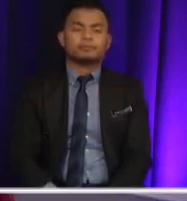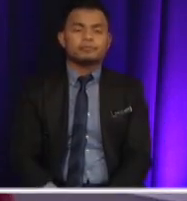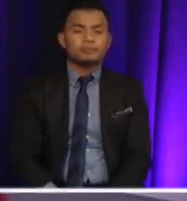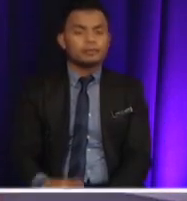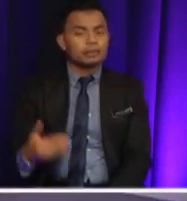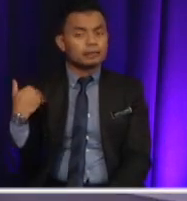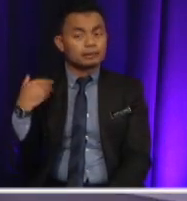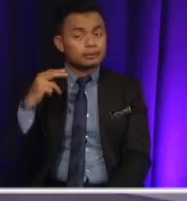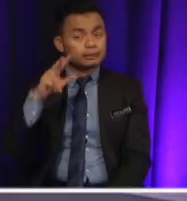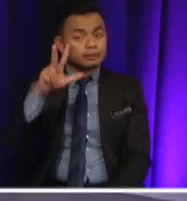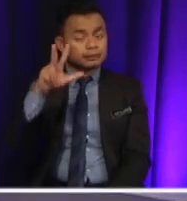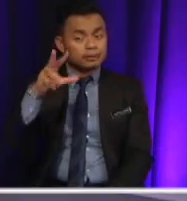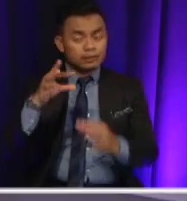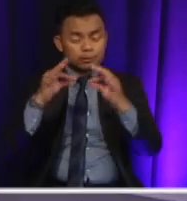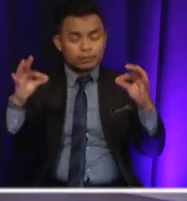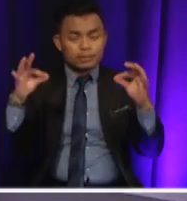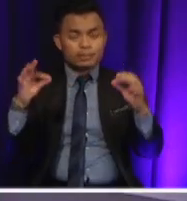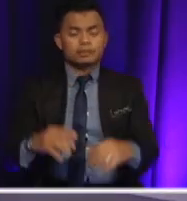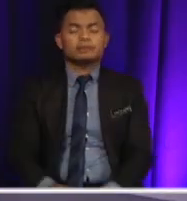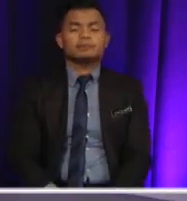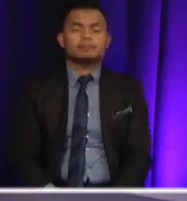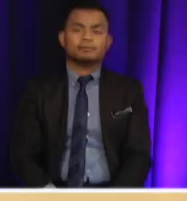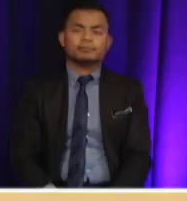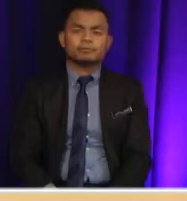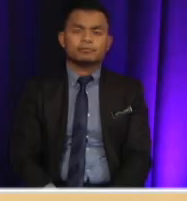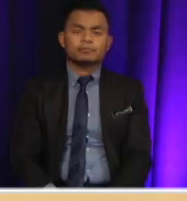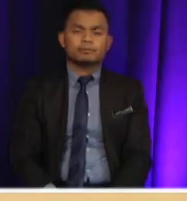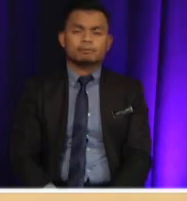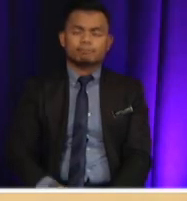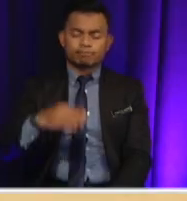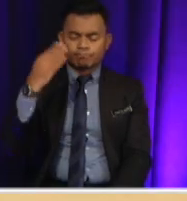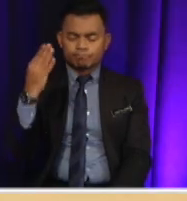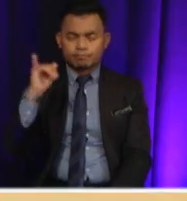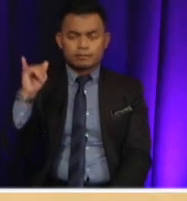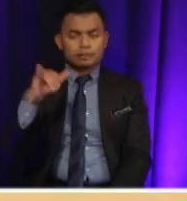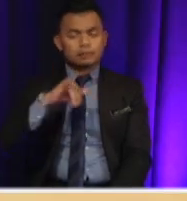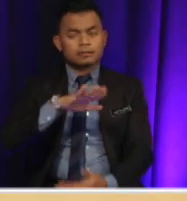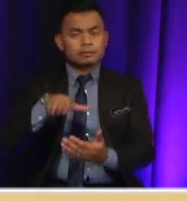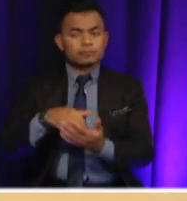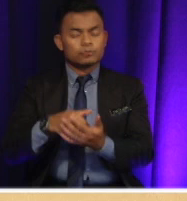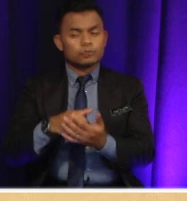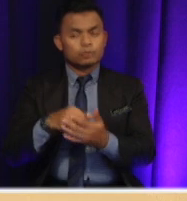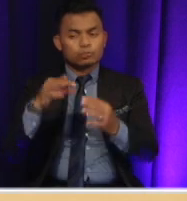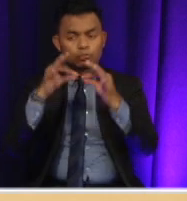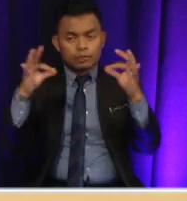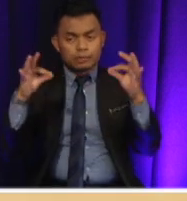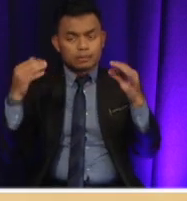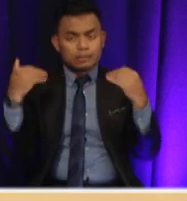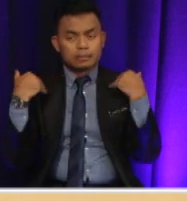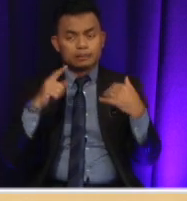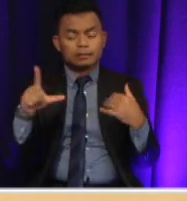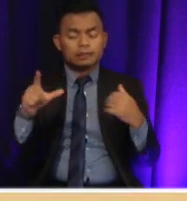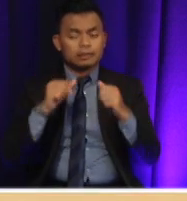are carburetor, chromium, and inert. So basically, these are all words that are related to